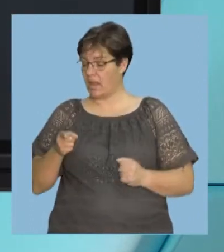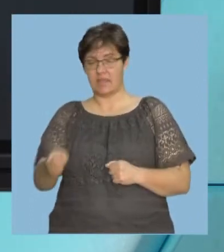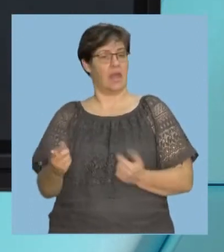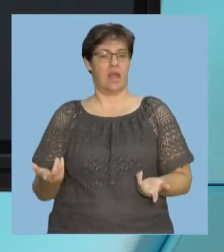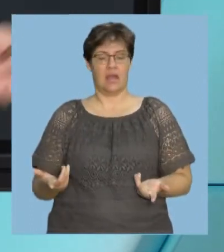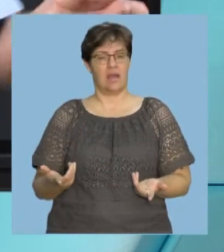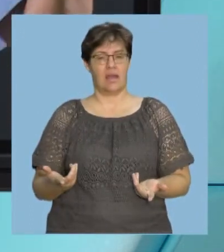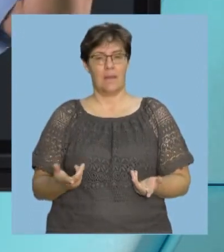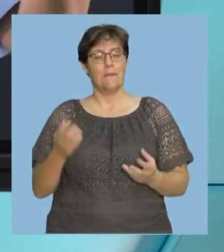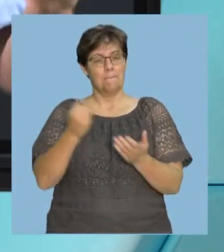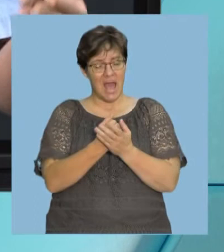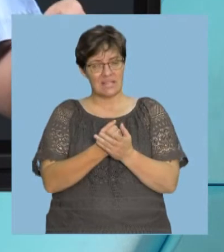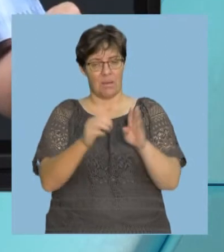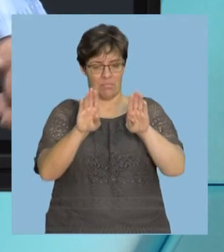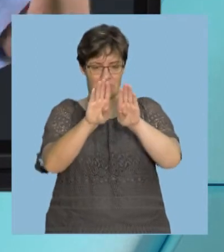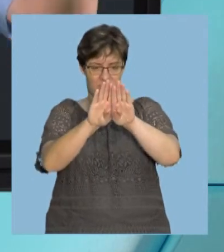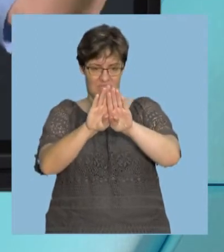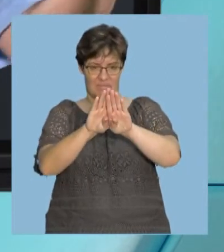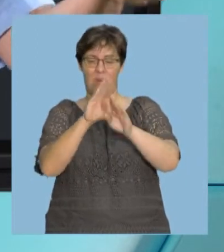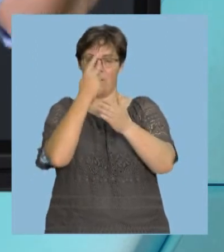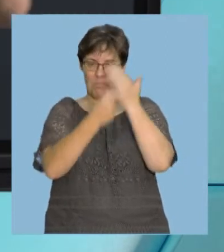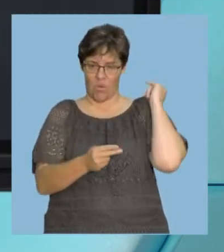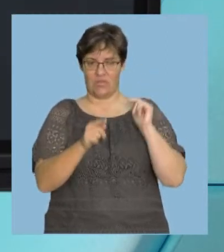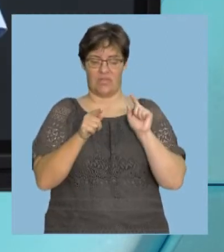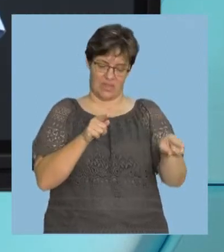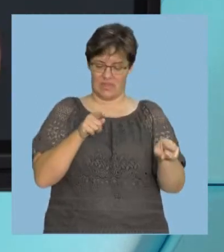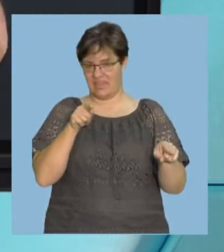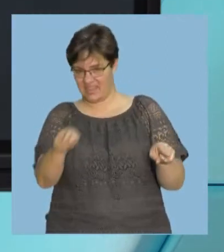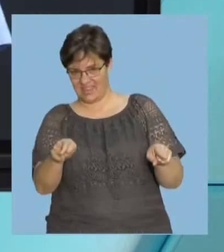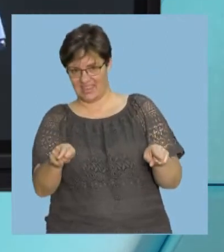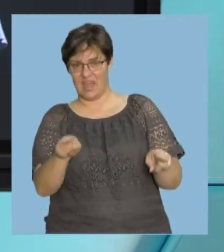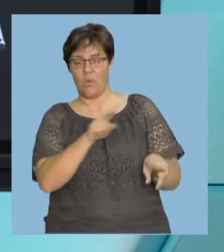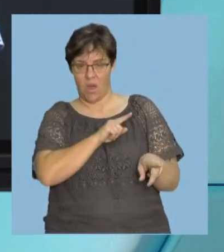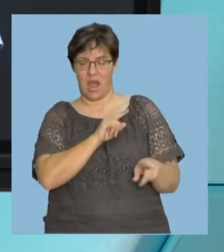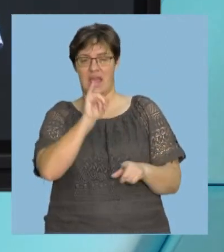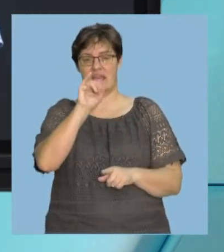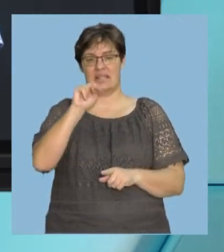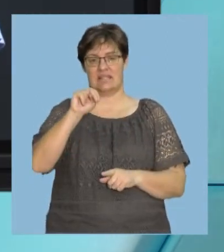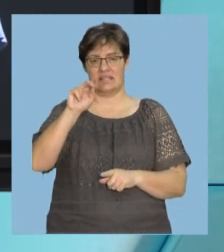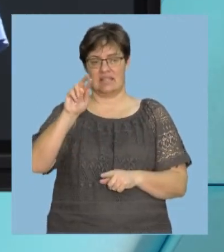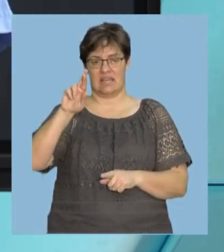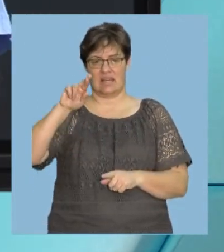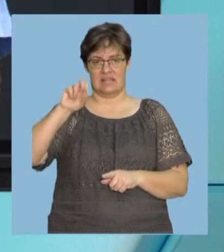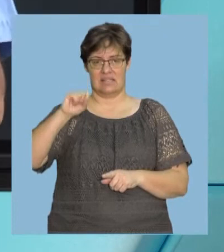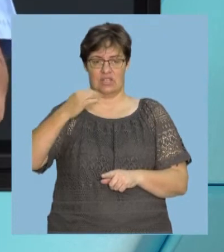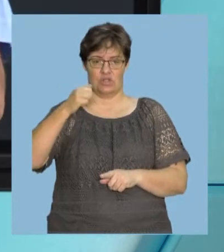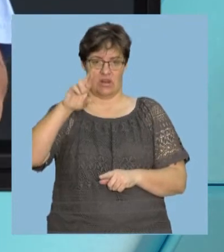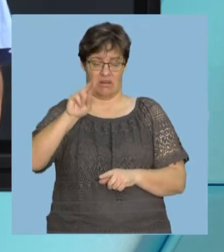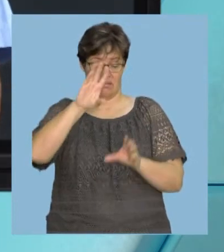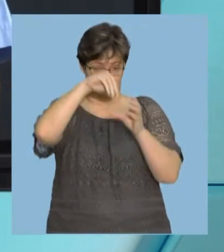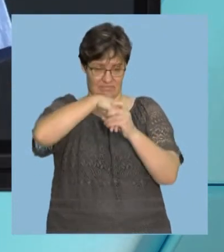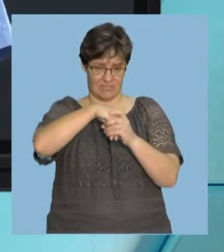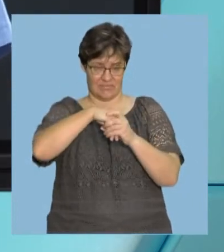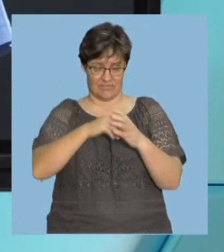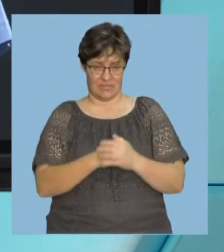B on its own. It has to be in A and B if it belongs to the intersection. And so that's a